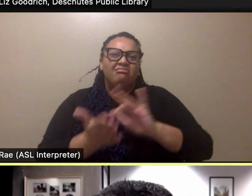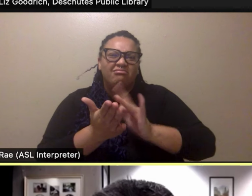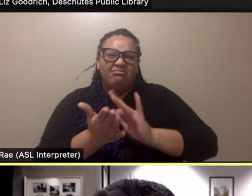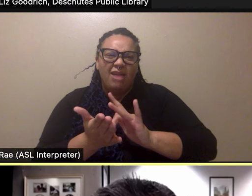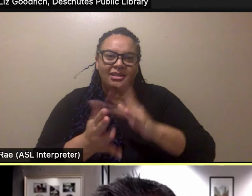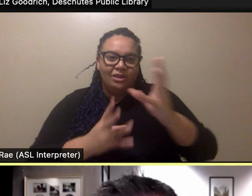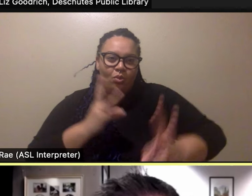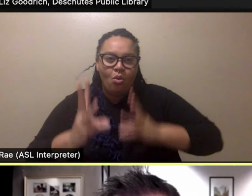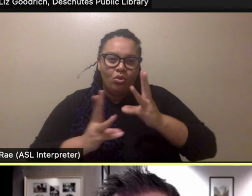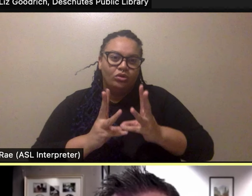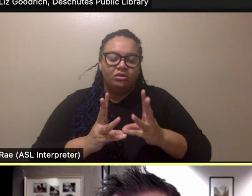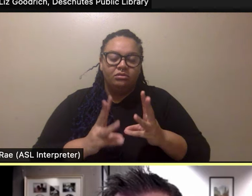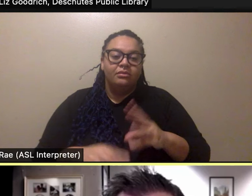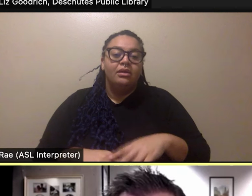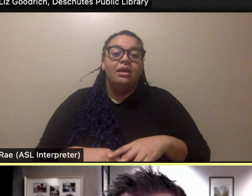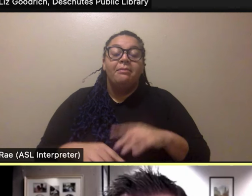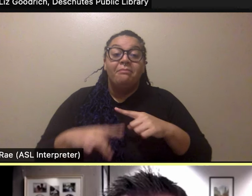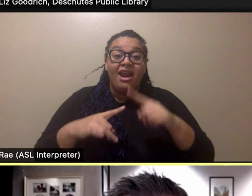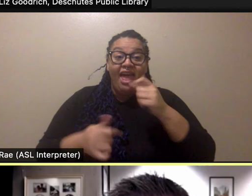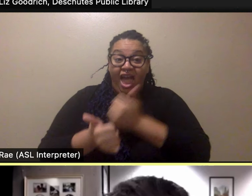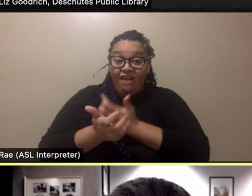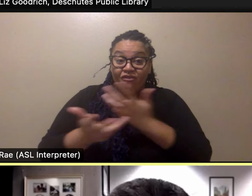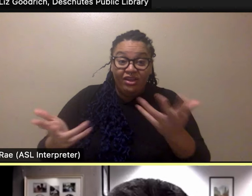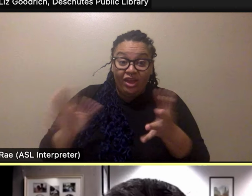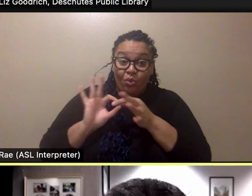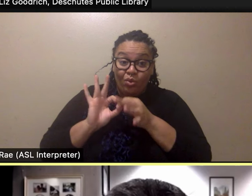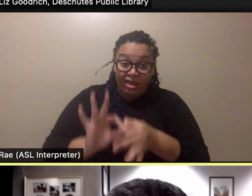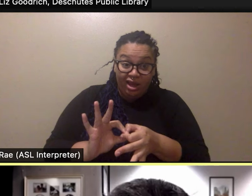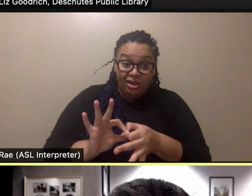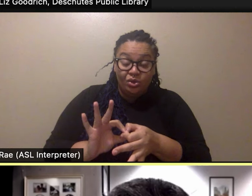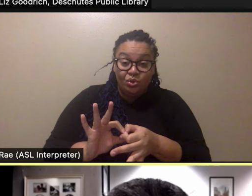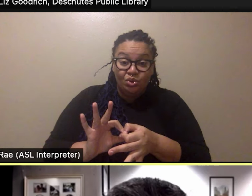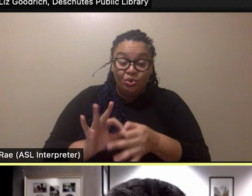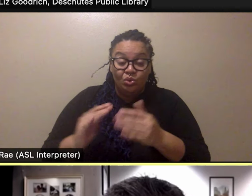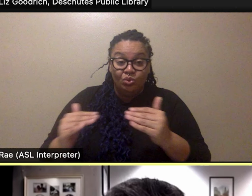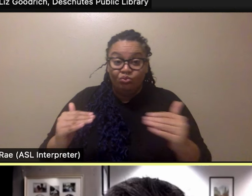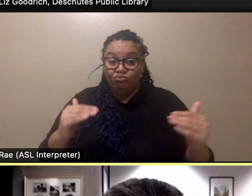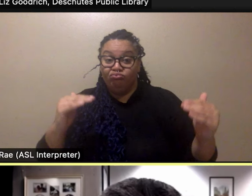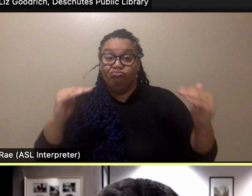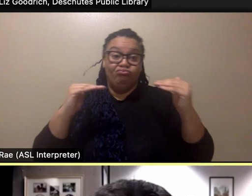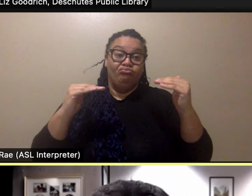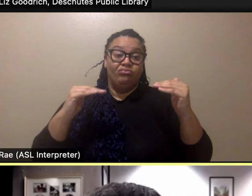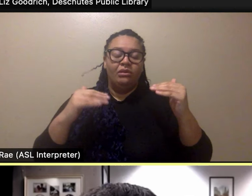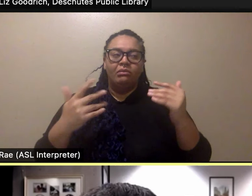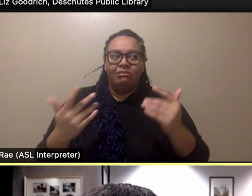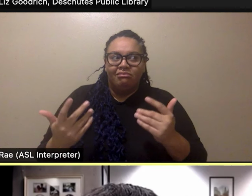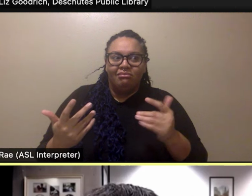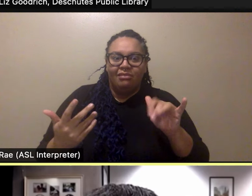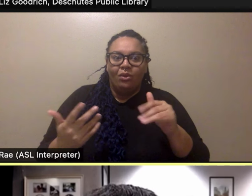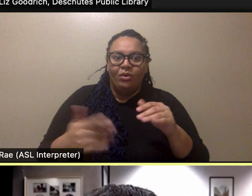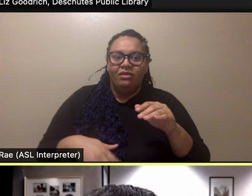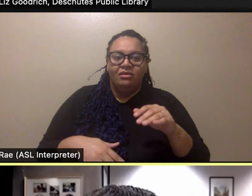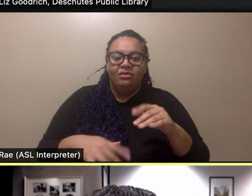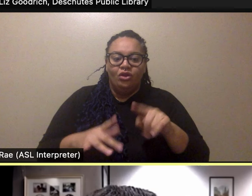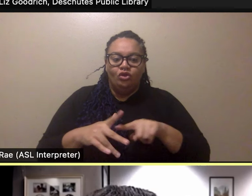slaves themselves, but everything related to the capital that was that they were at the base of producing.